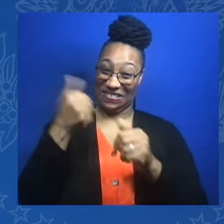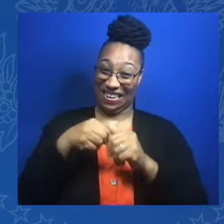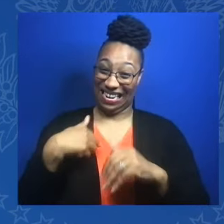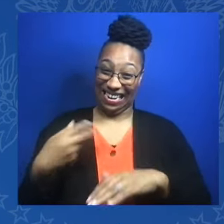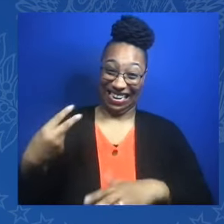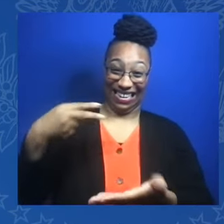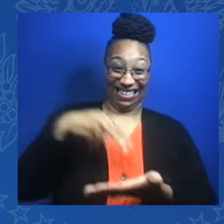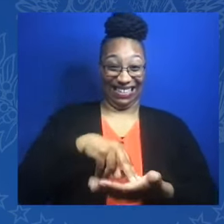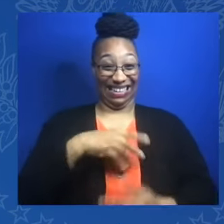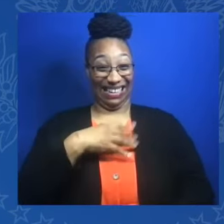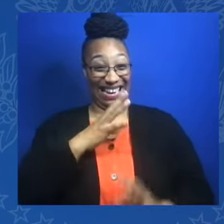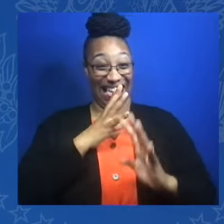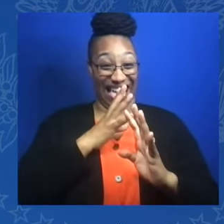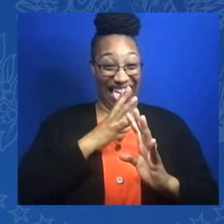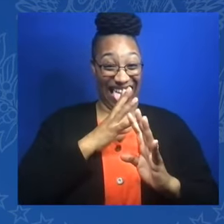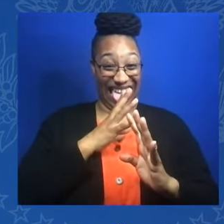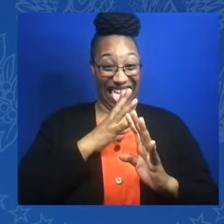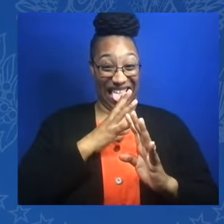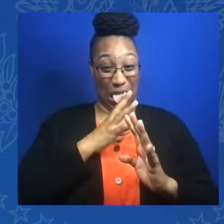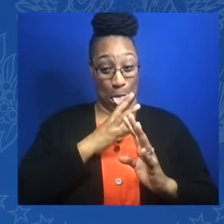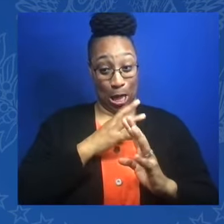I was laughed at.